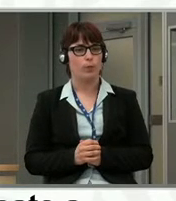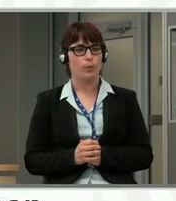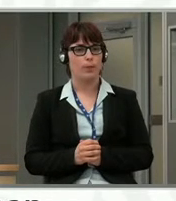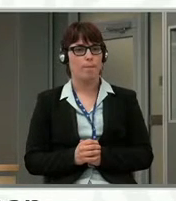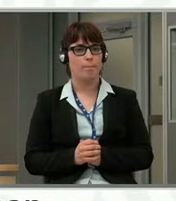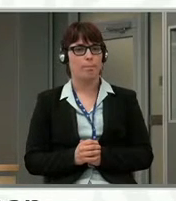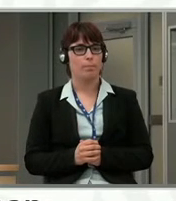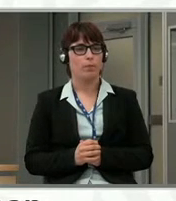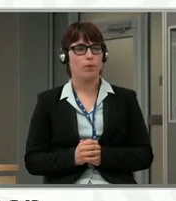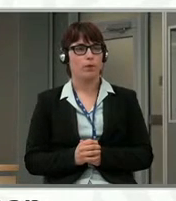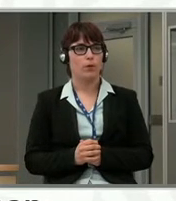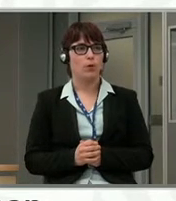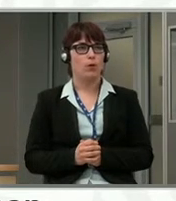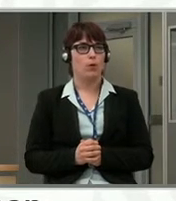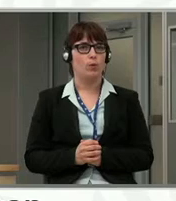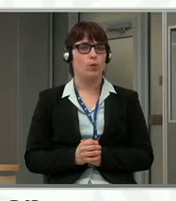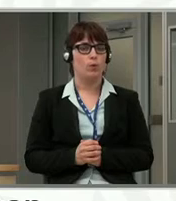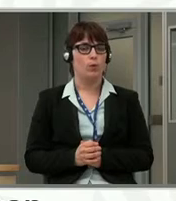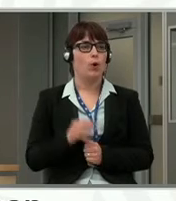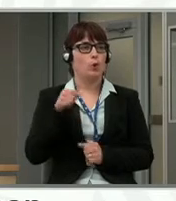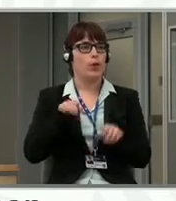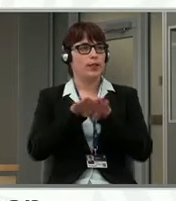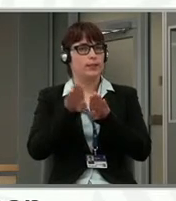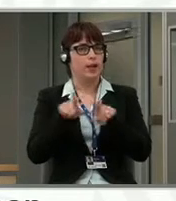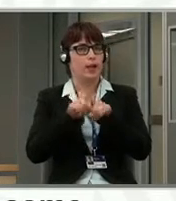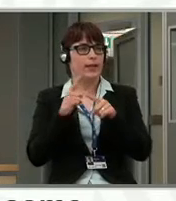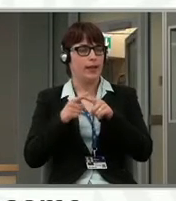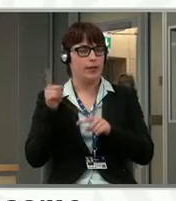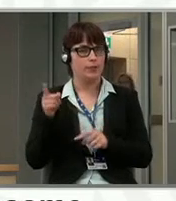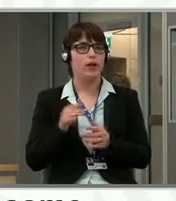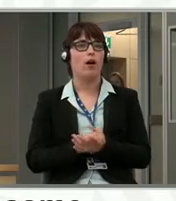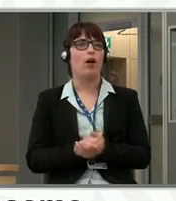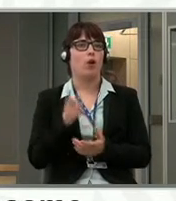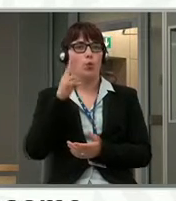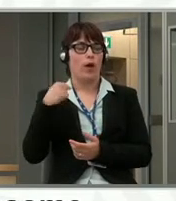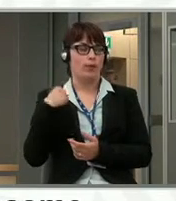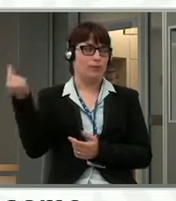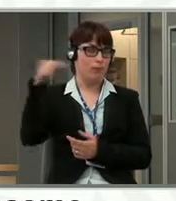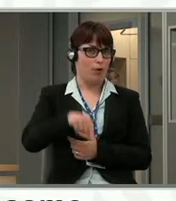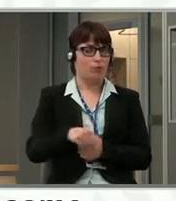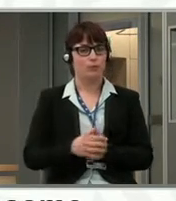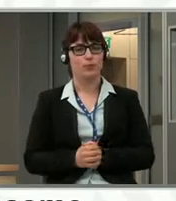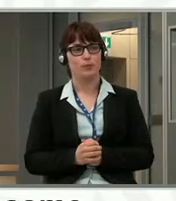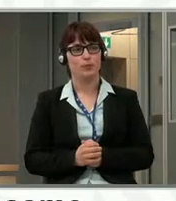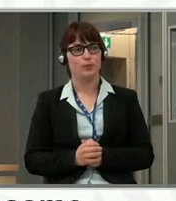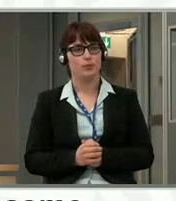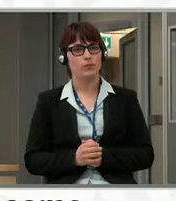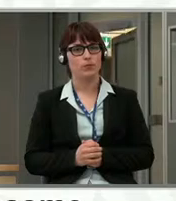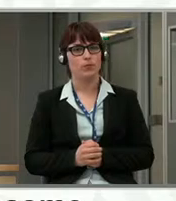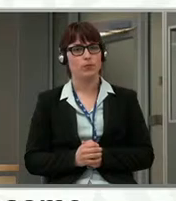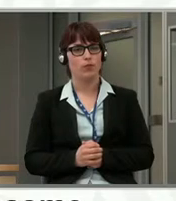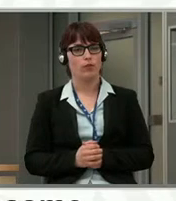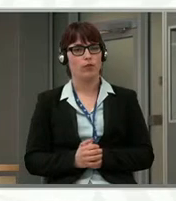And it's the same in Greece, where I come from, that we could have a special directorate